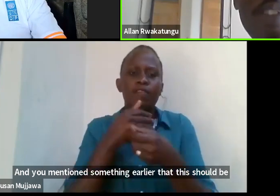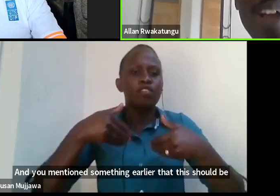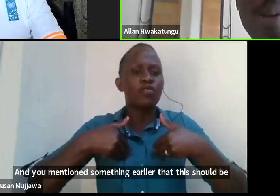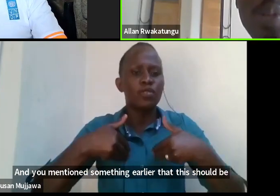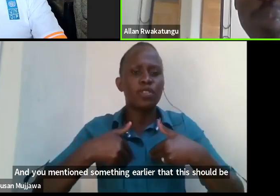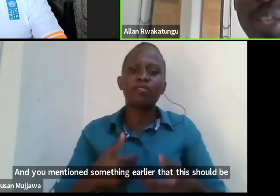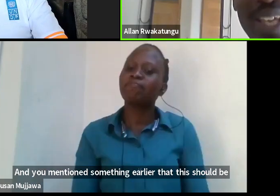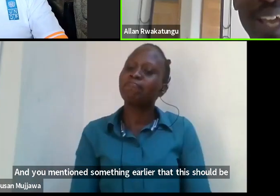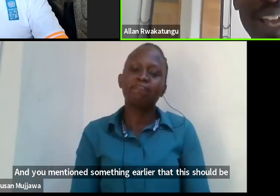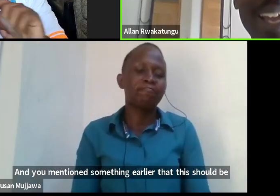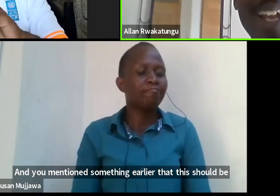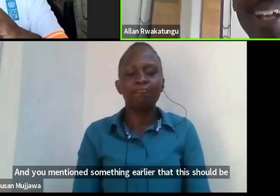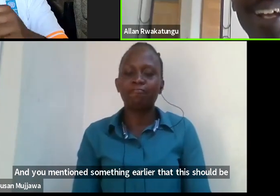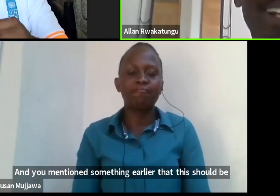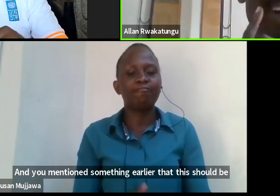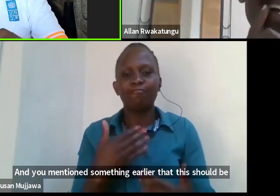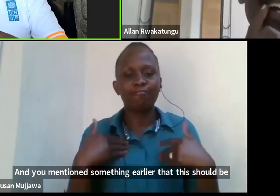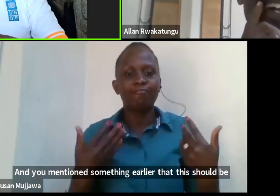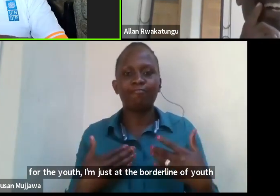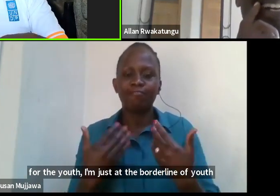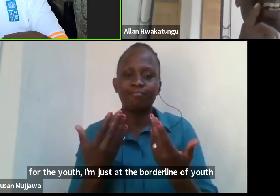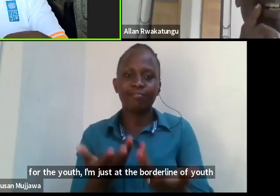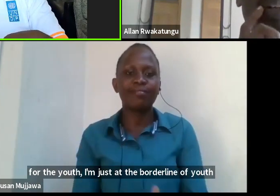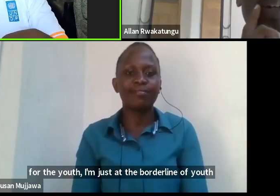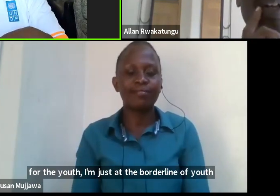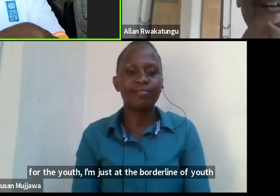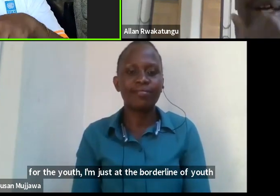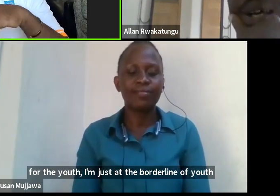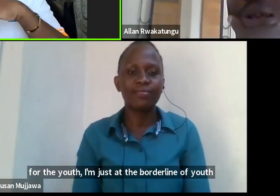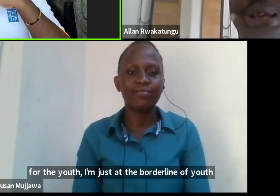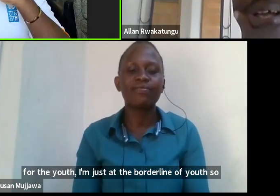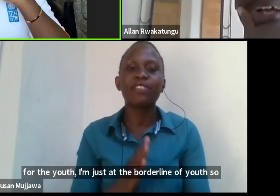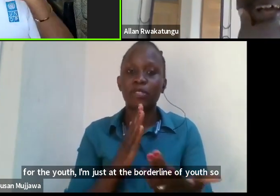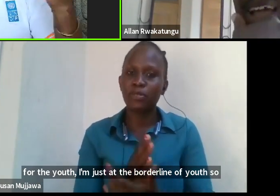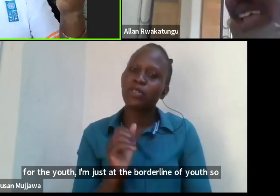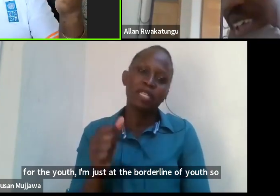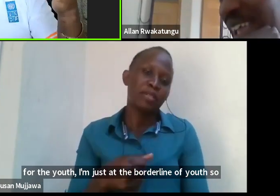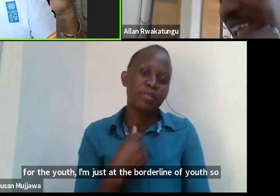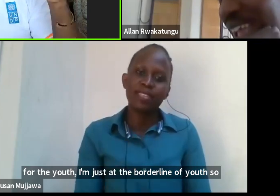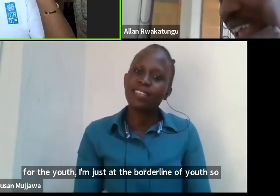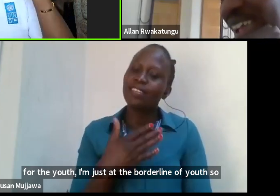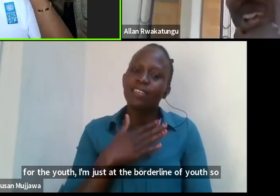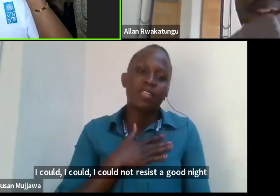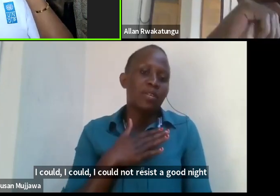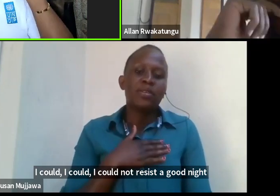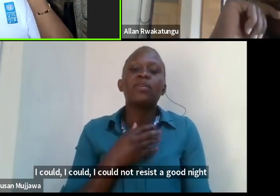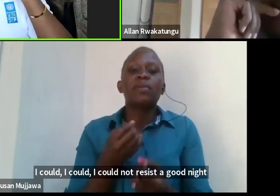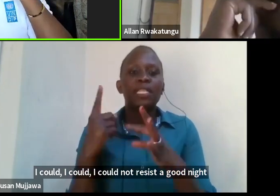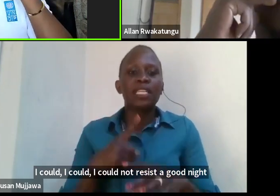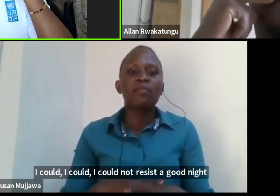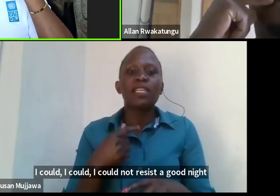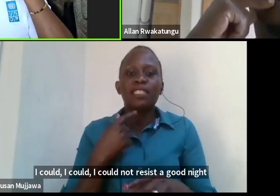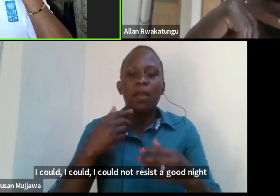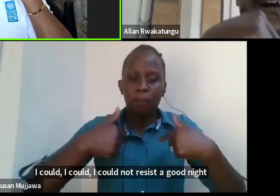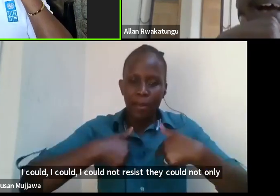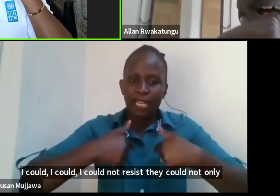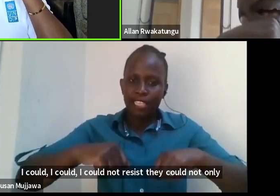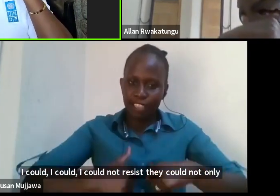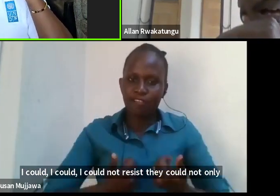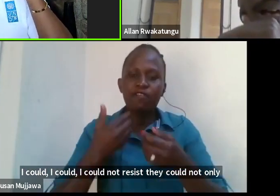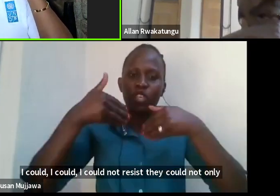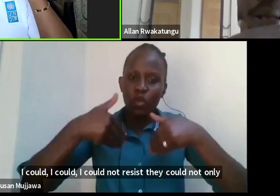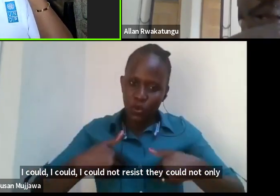so I'm very happy to be here. I could not resist. I keep calling myself a youth until one of my